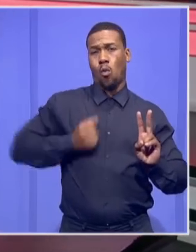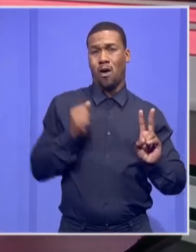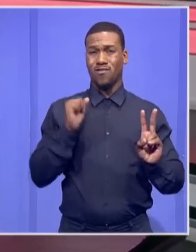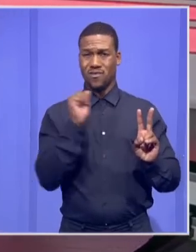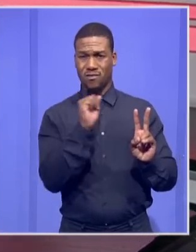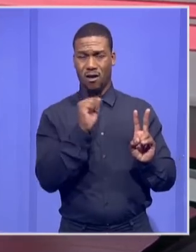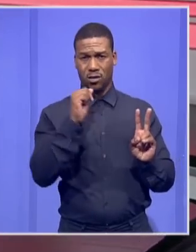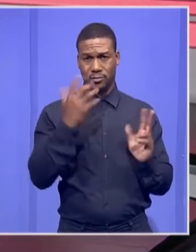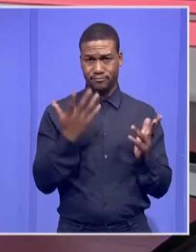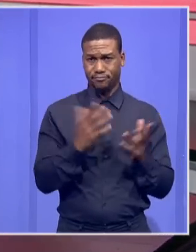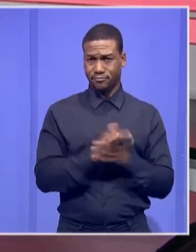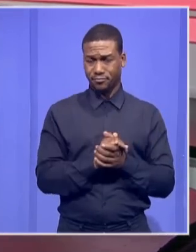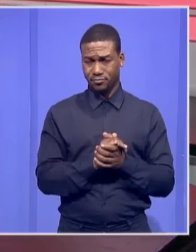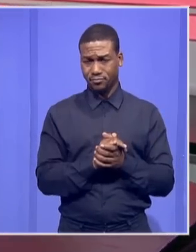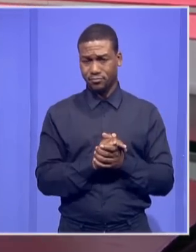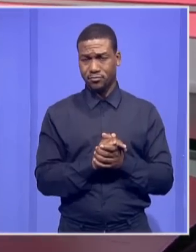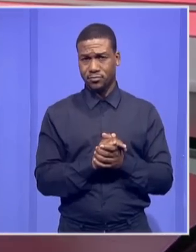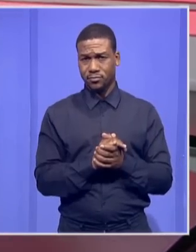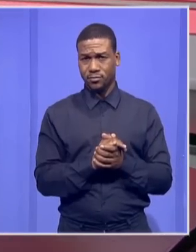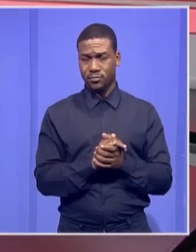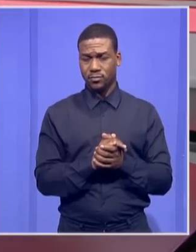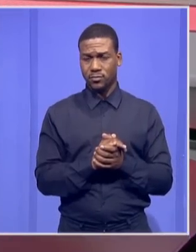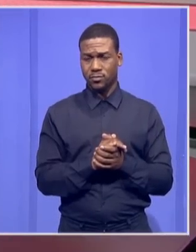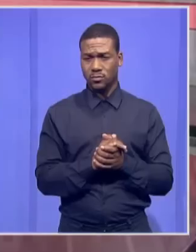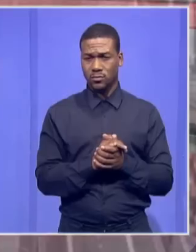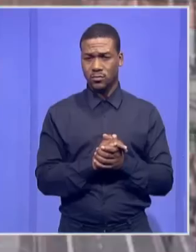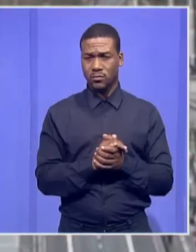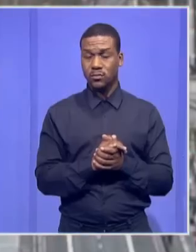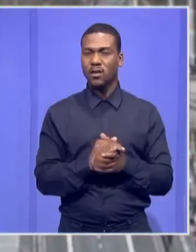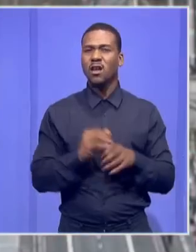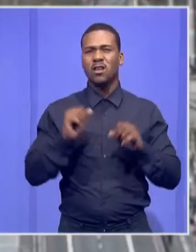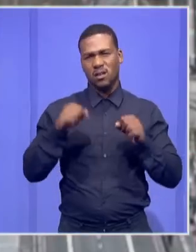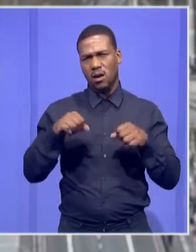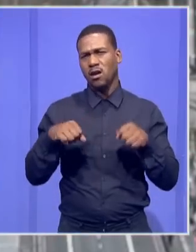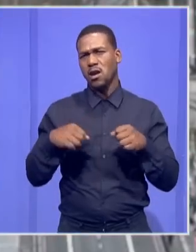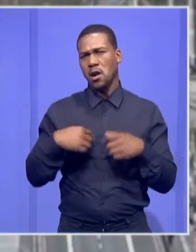Yeah, I think it's the latter. I think people will have their coats on, will have their